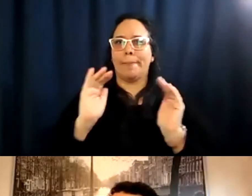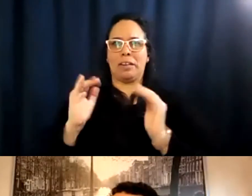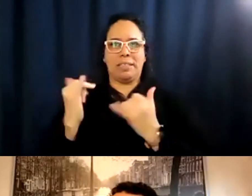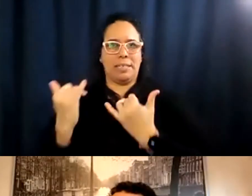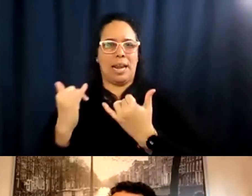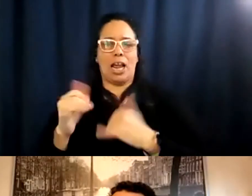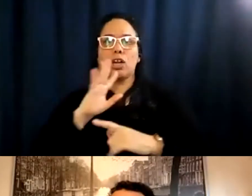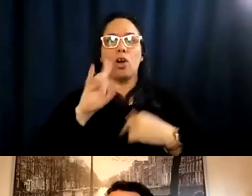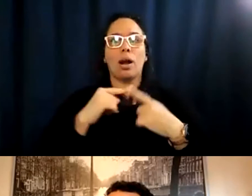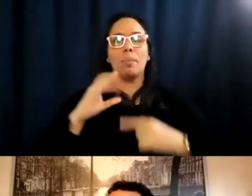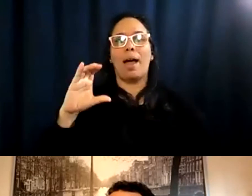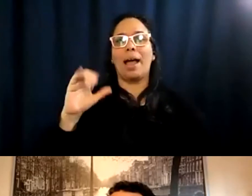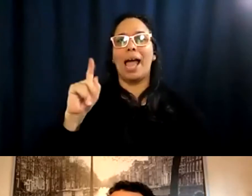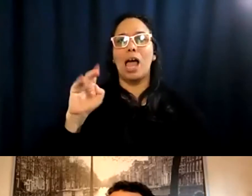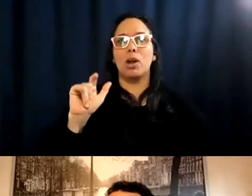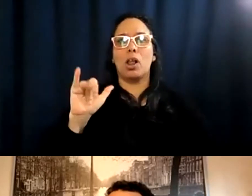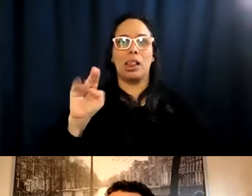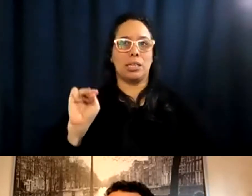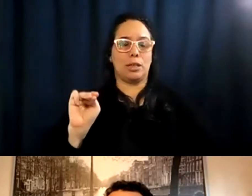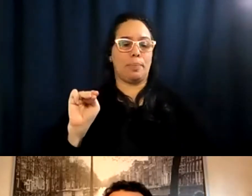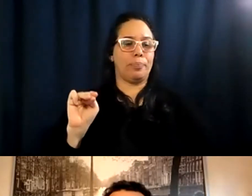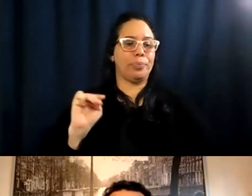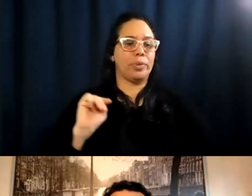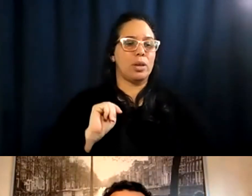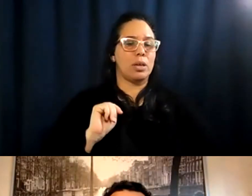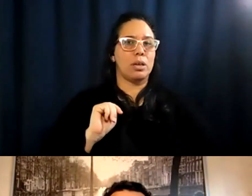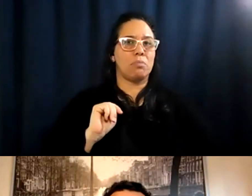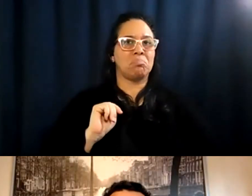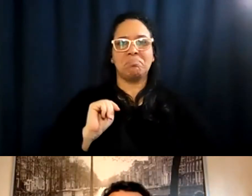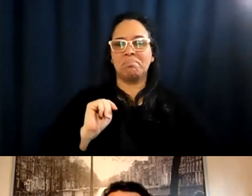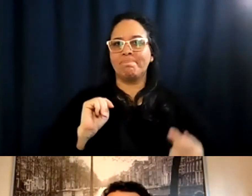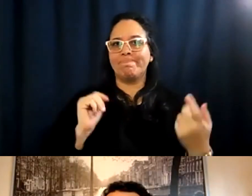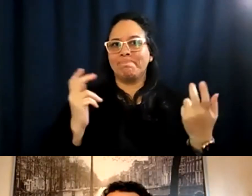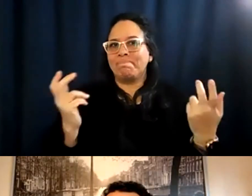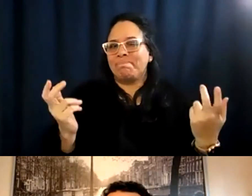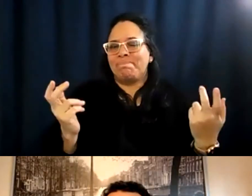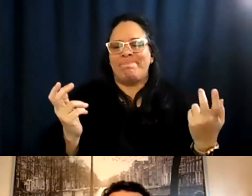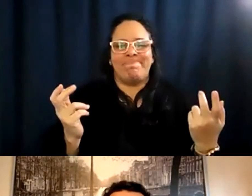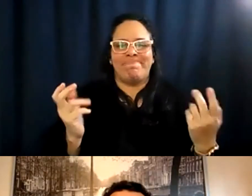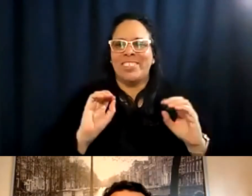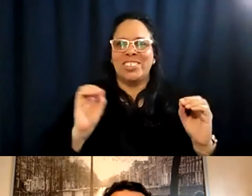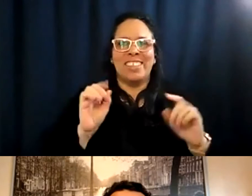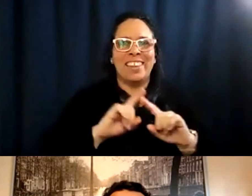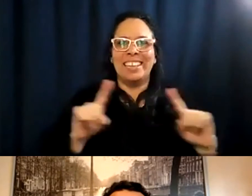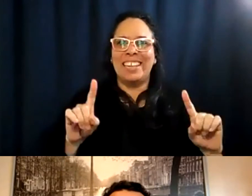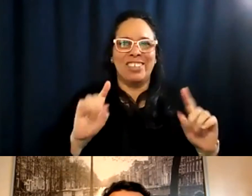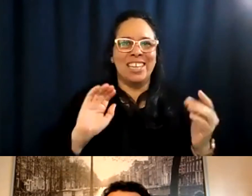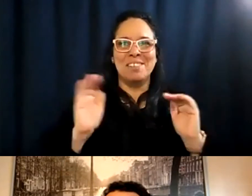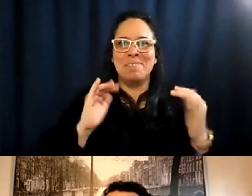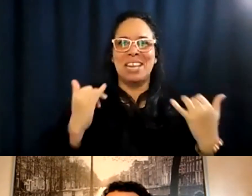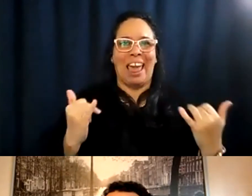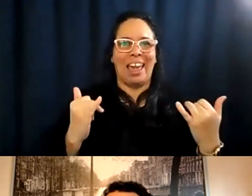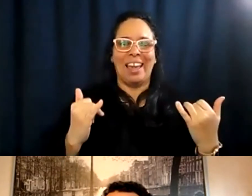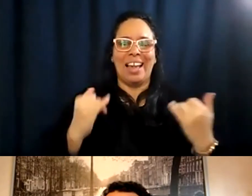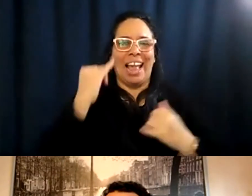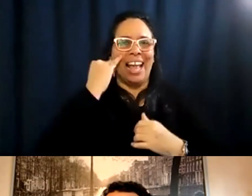capitalism, and I feel like nothing she was saying was anything different from today. And I do think that it's just gotten worse. Like, and I